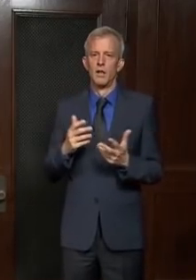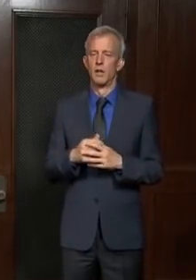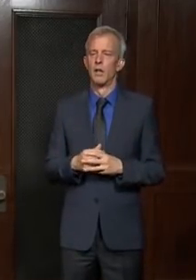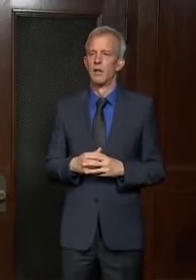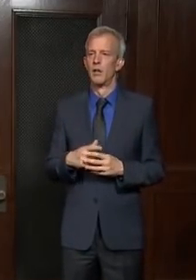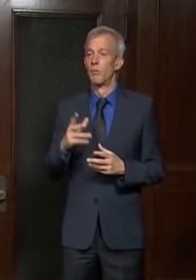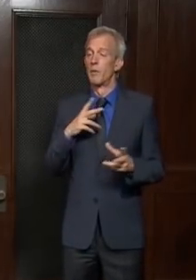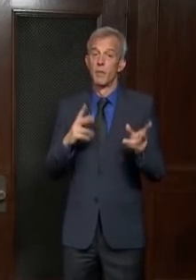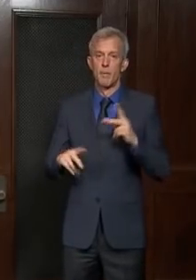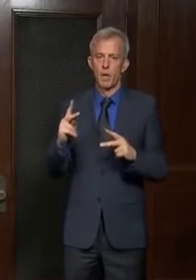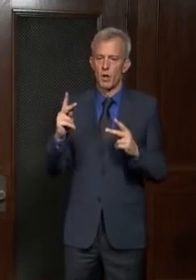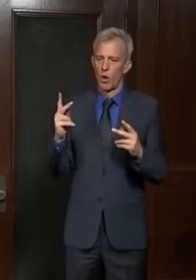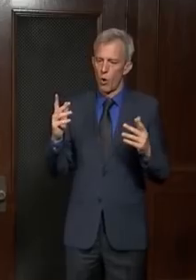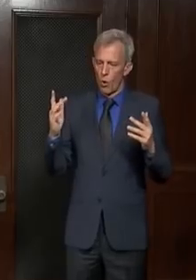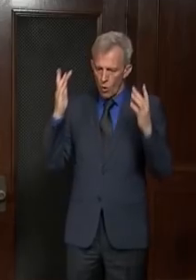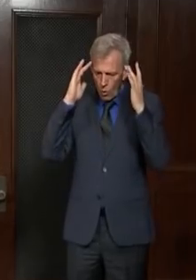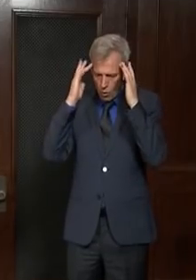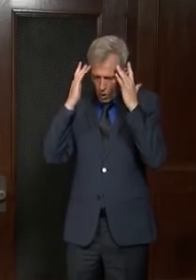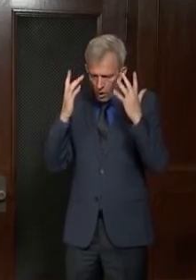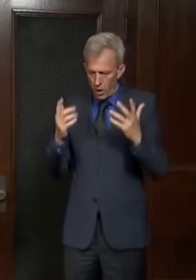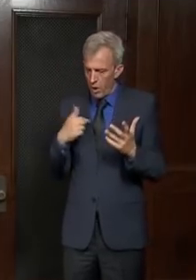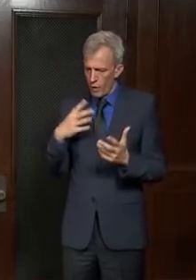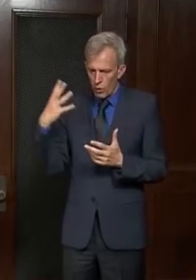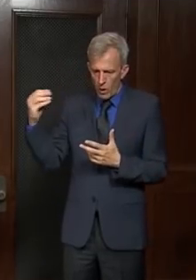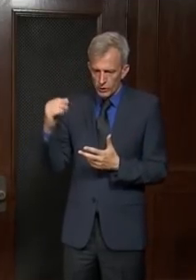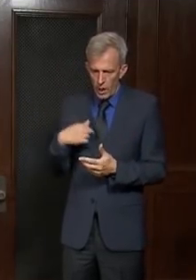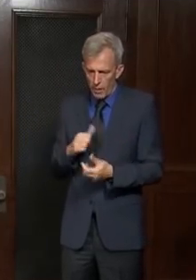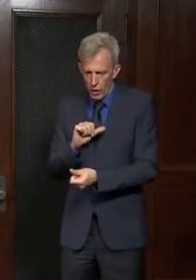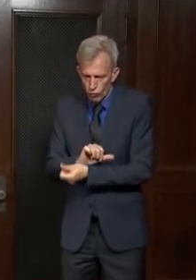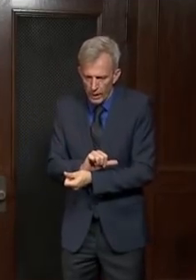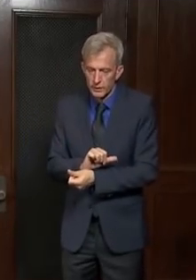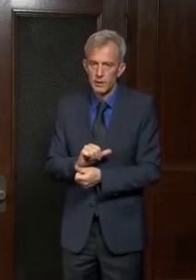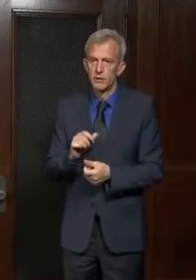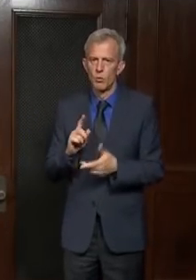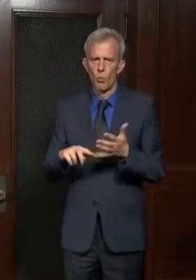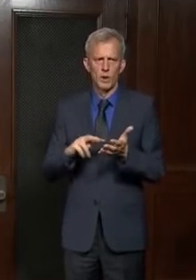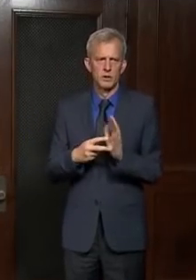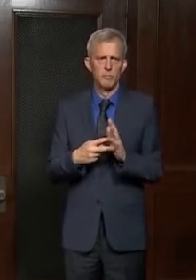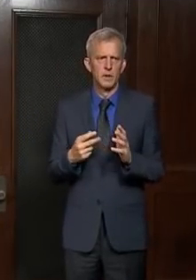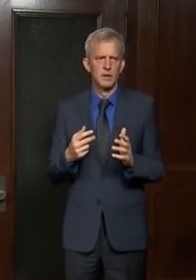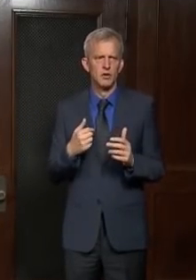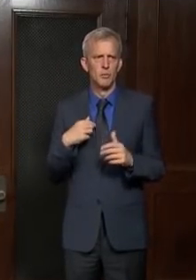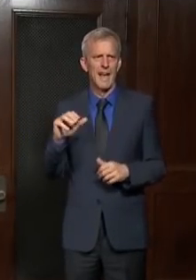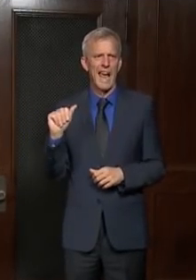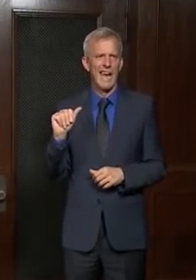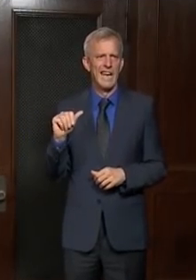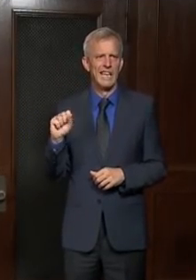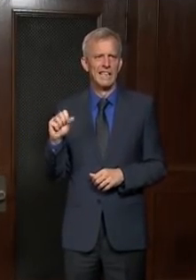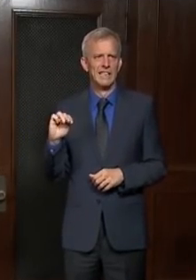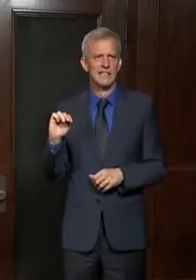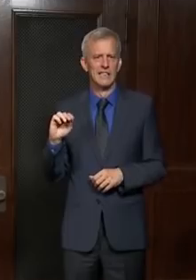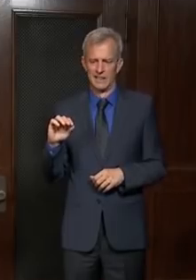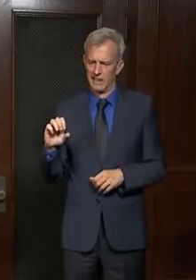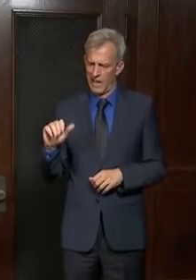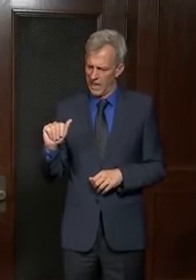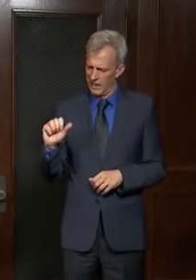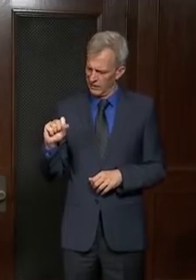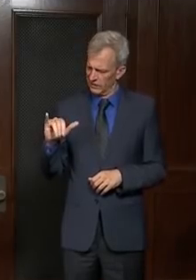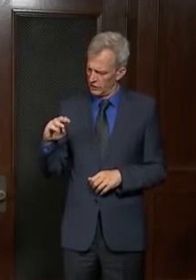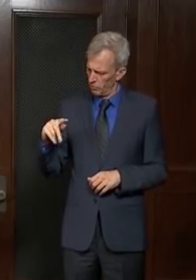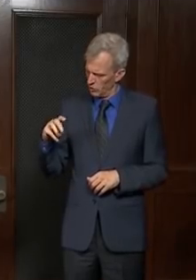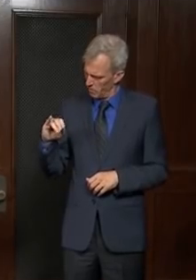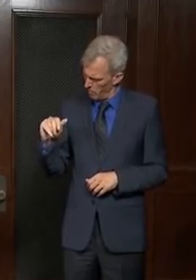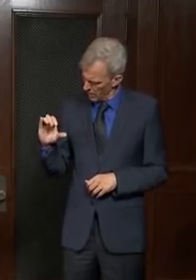but folks are worried they'll be arrested for going outside, confusion what it means to be asymptomatic. So we're launching another page tonight that